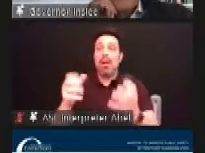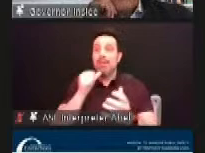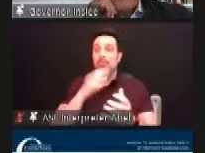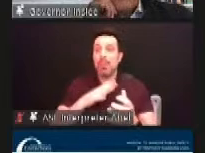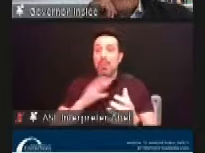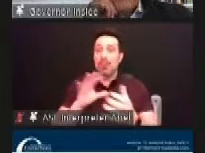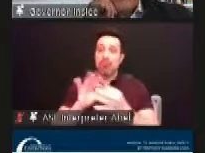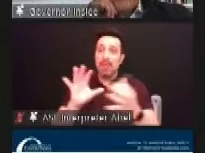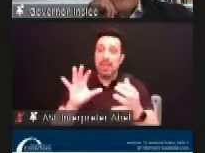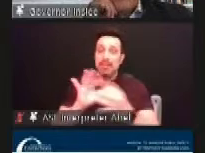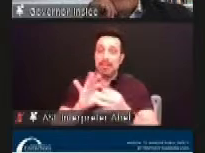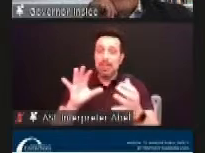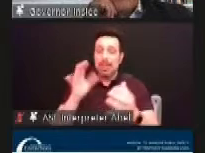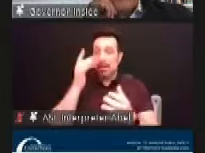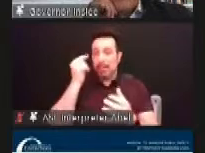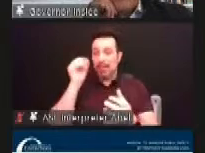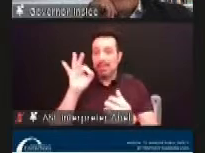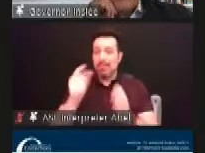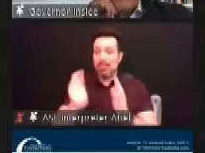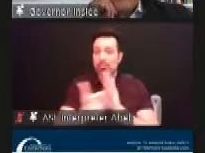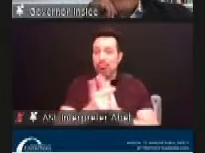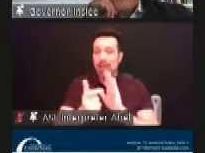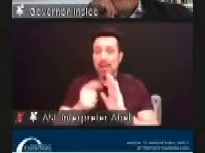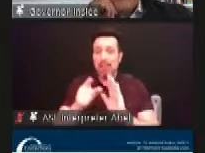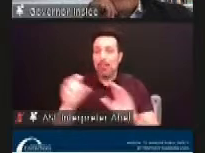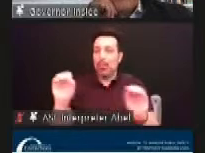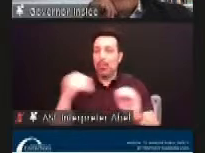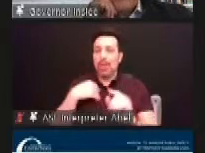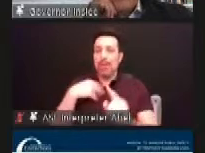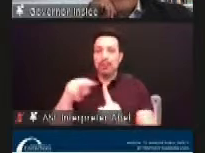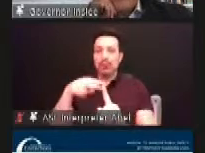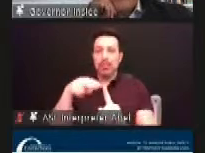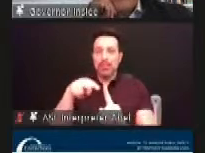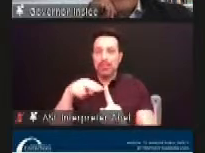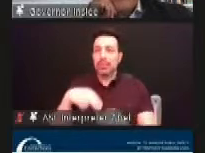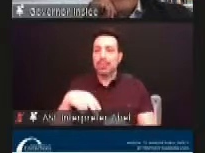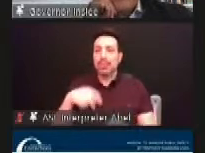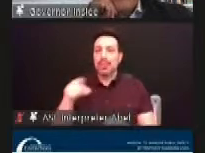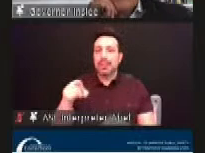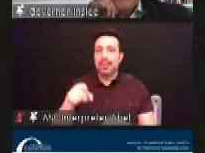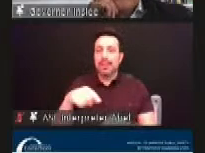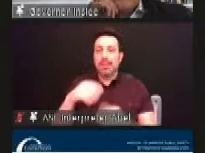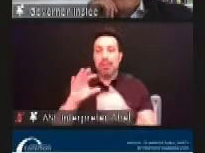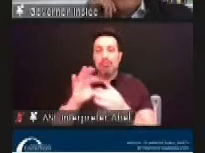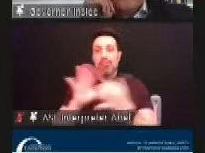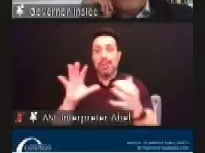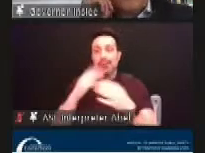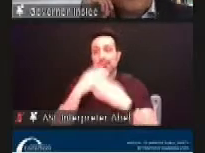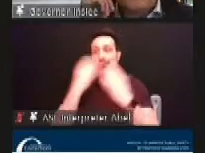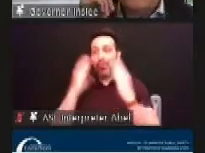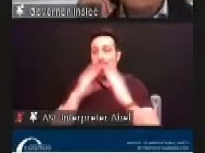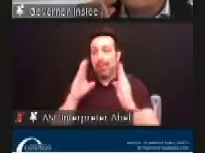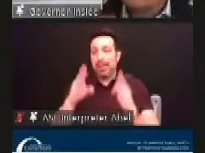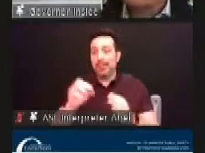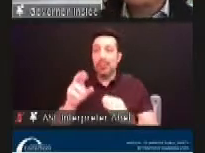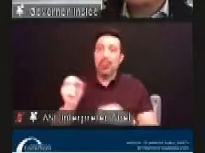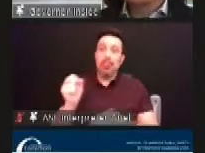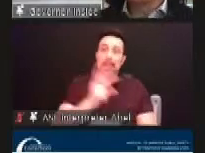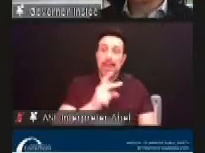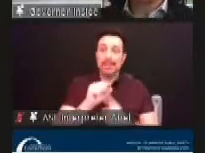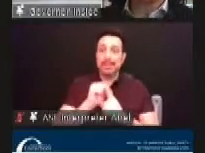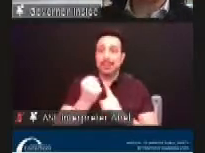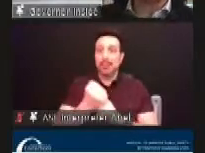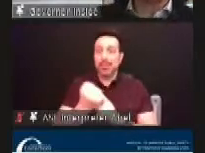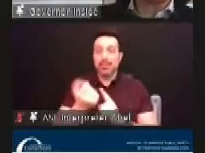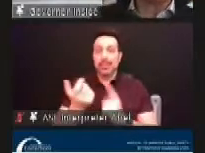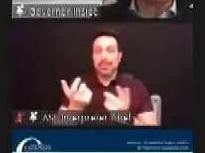had, because of the crimes, they didn't have supervision and they were going to be releasing homeless or back to situations that